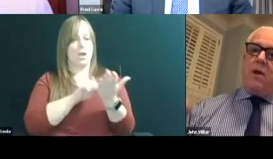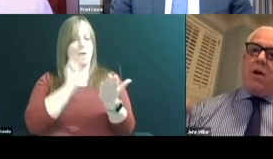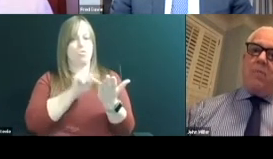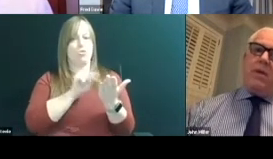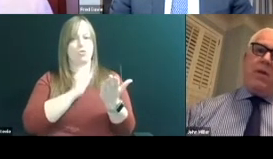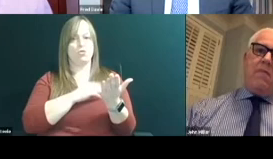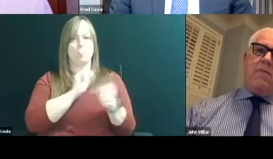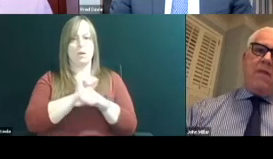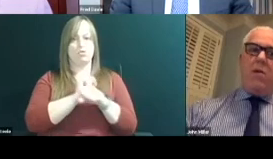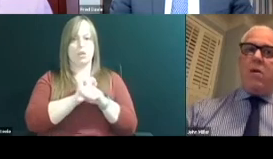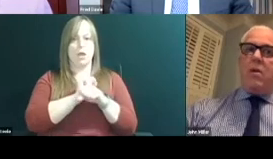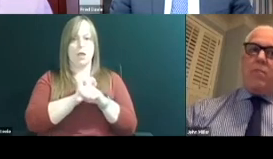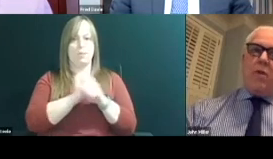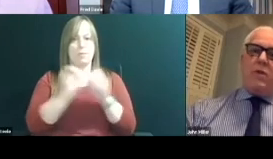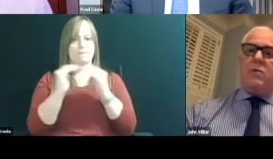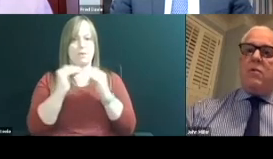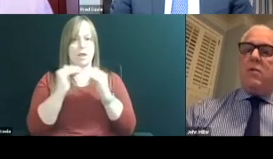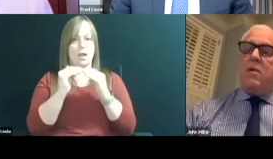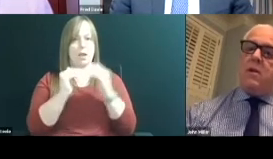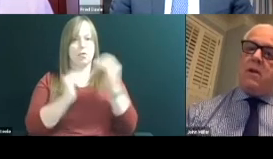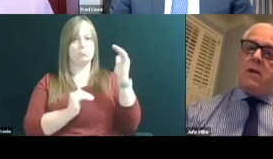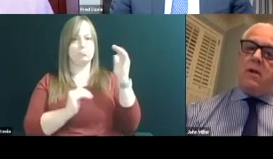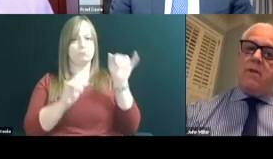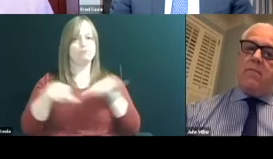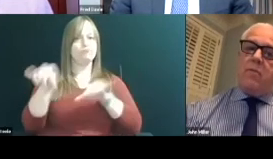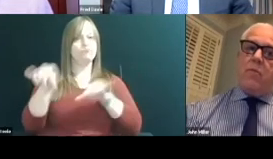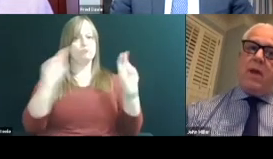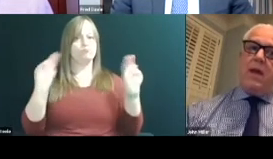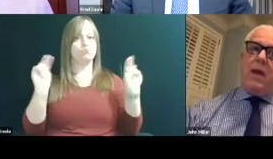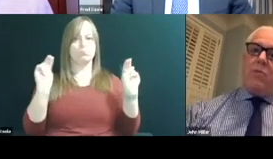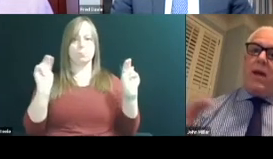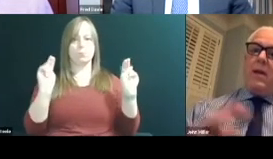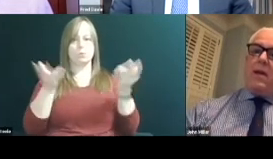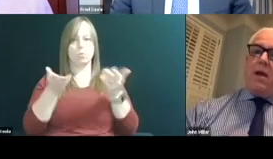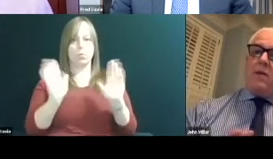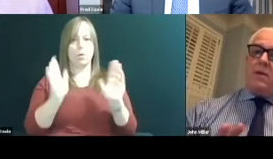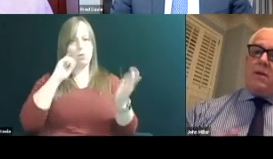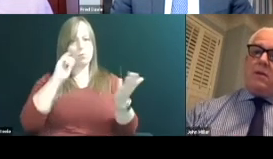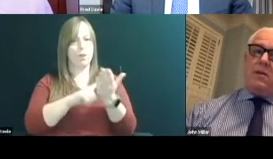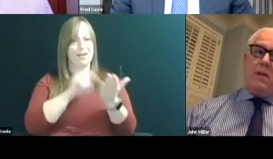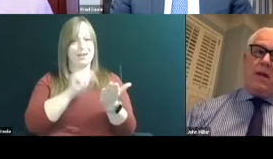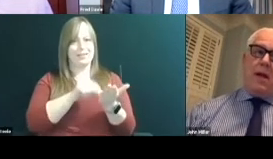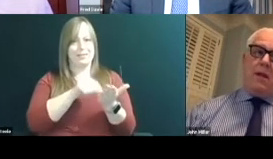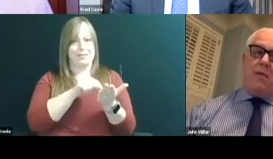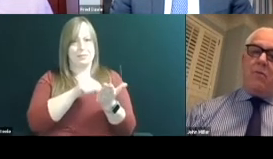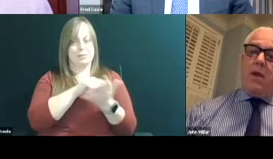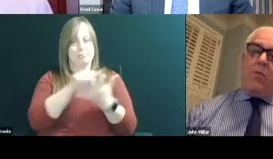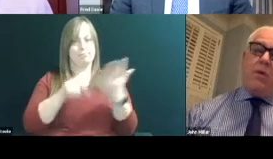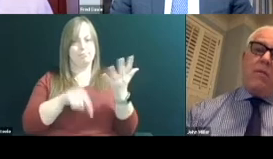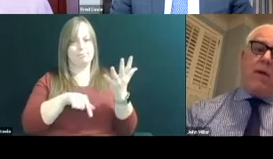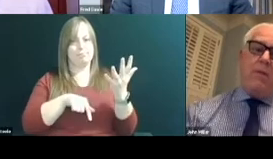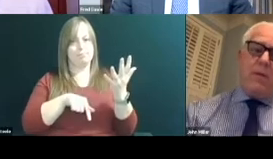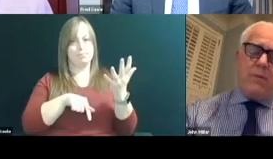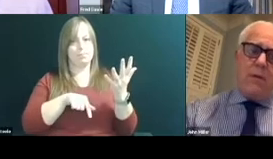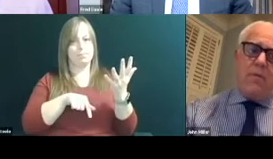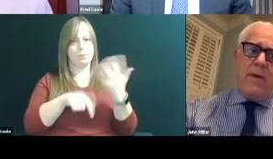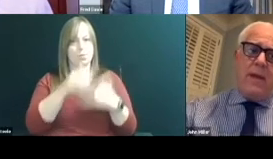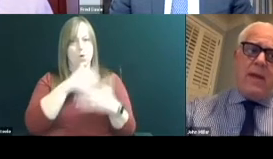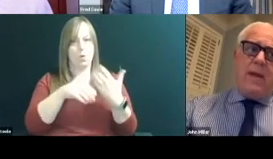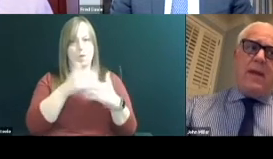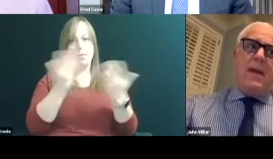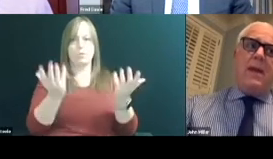my job in a fair, impartial way and recognize these and work around them?